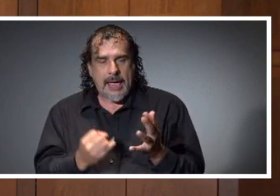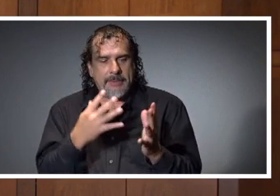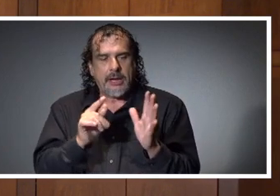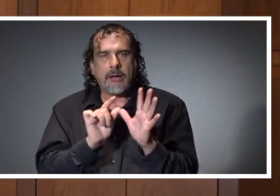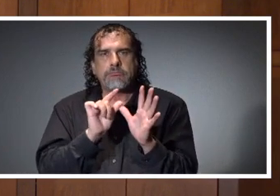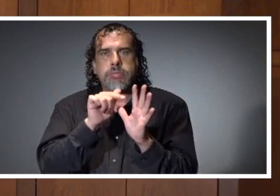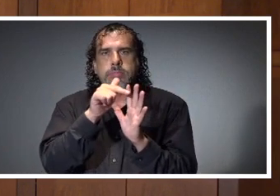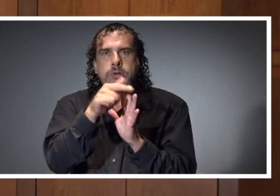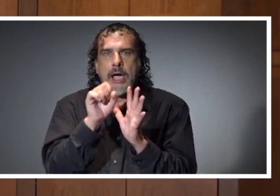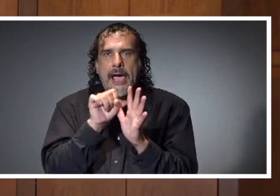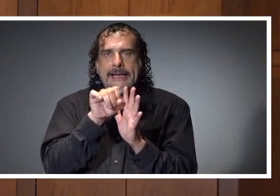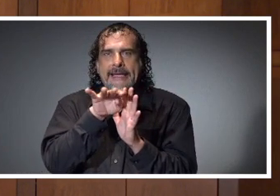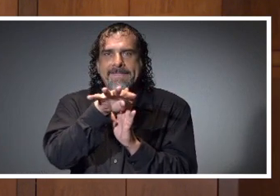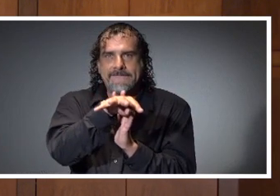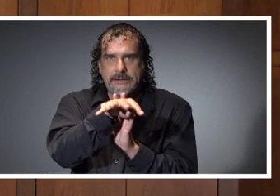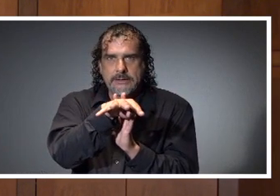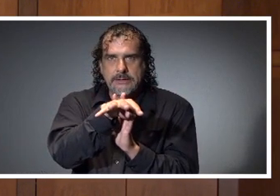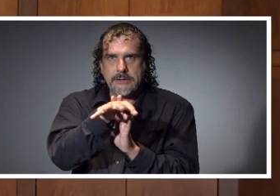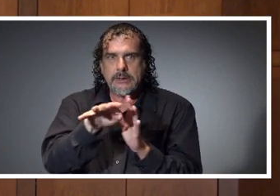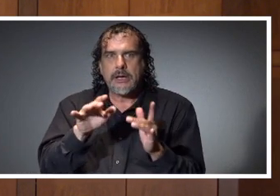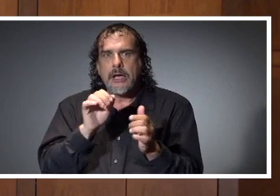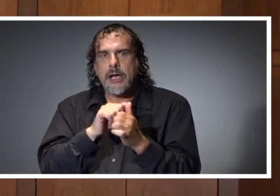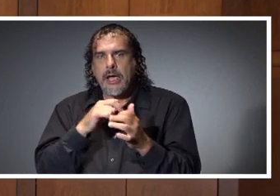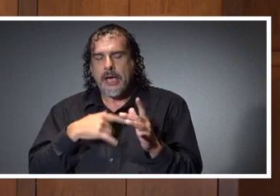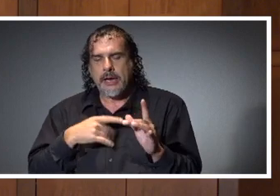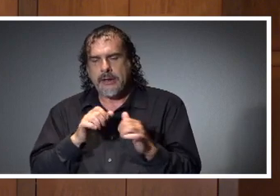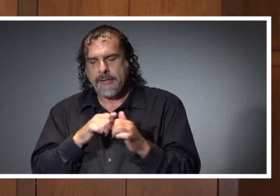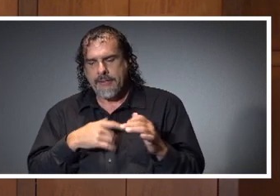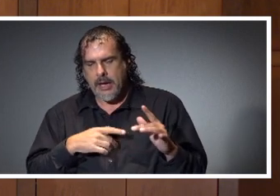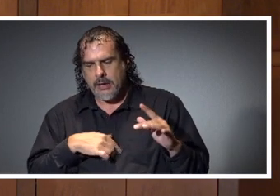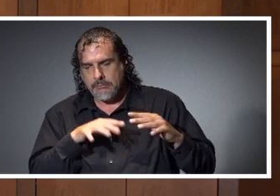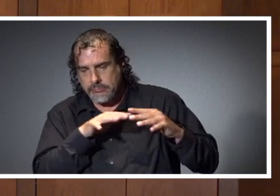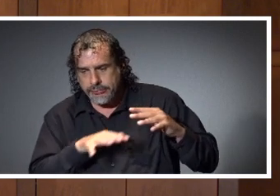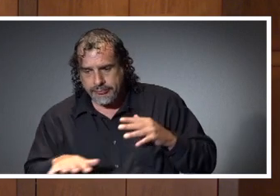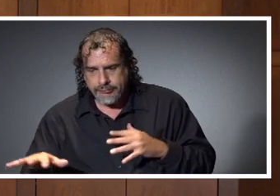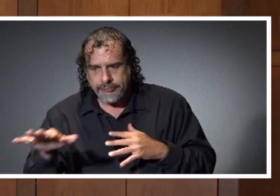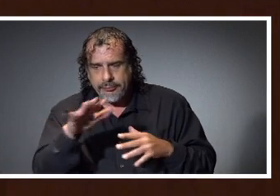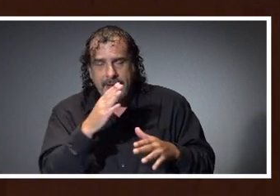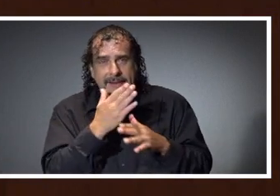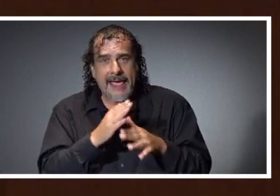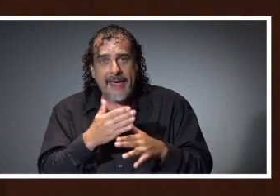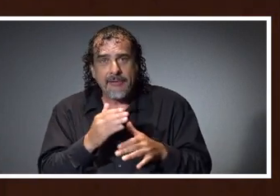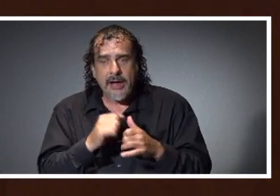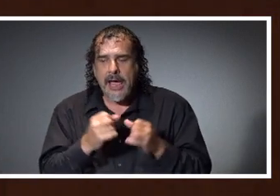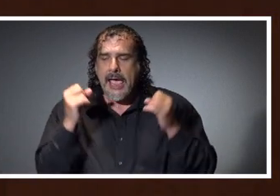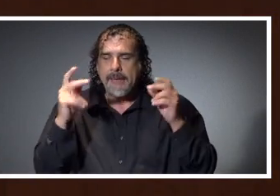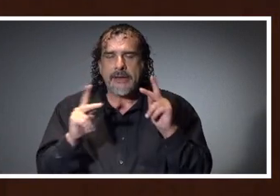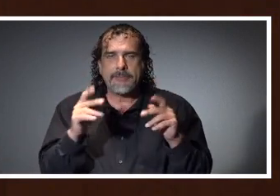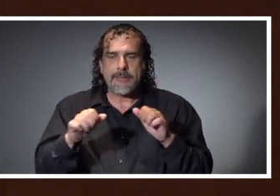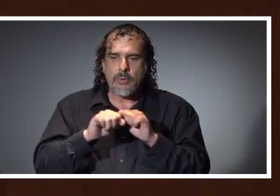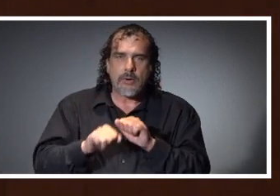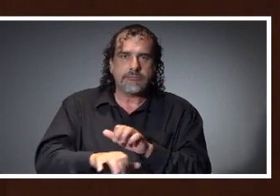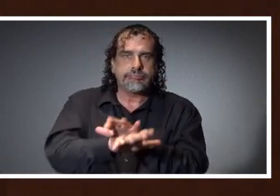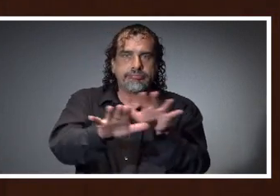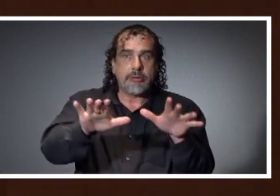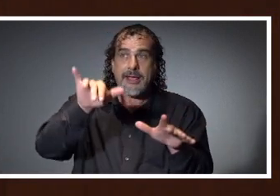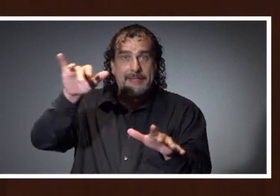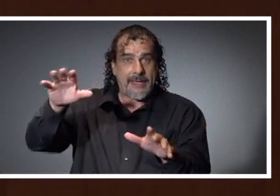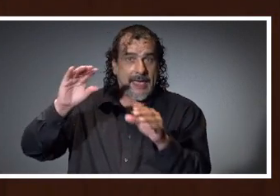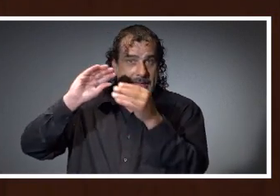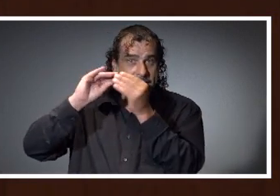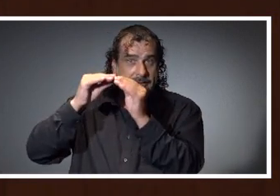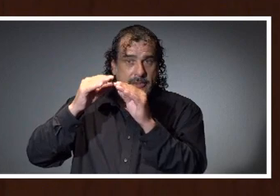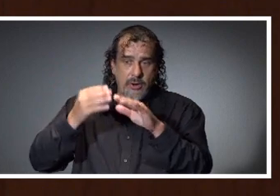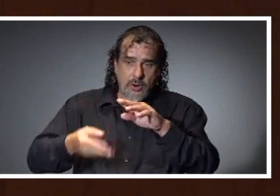if we extrapolate that to the whole population, it's the average transmission rate from one person to the next. If you get that number